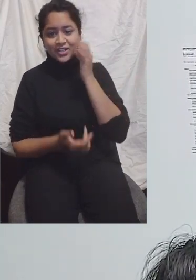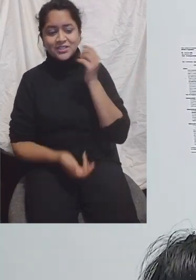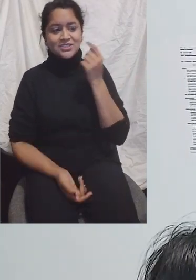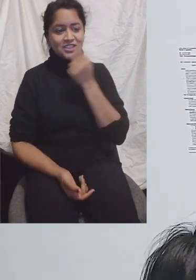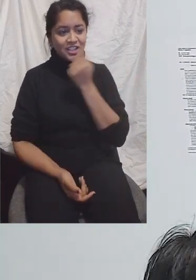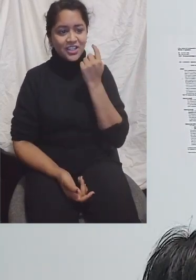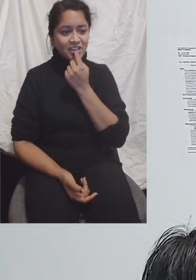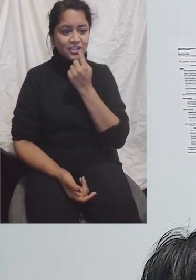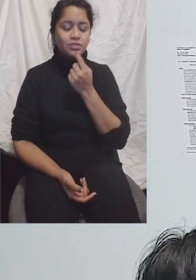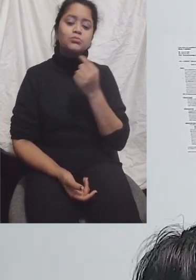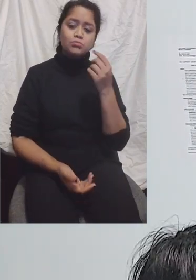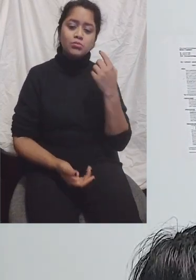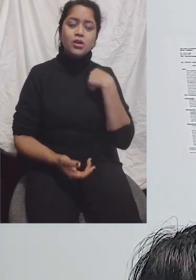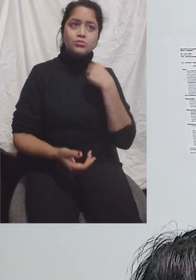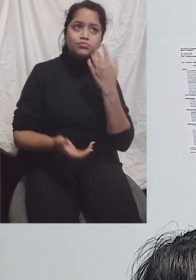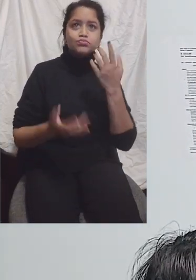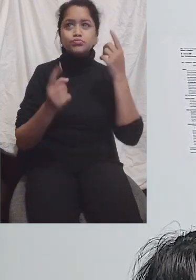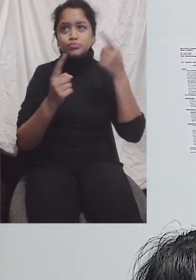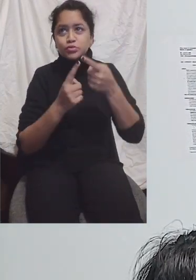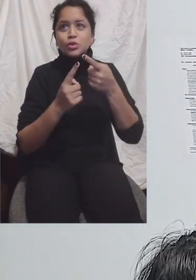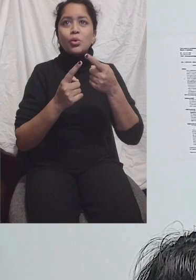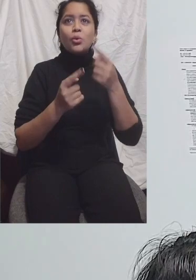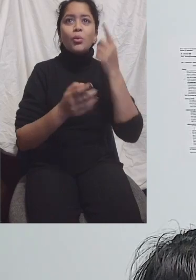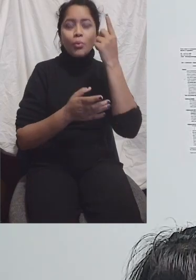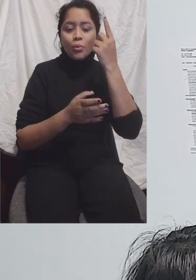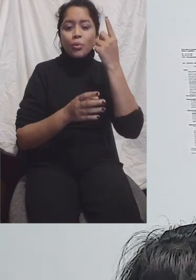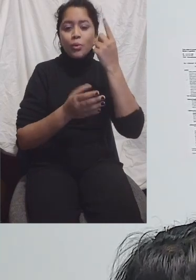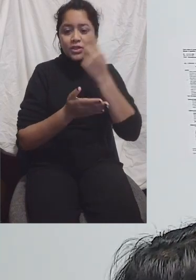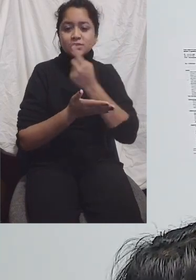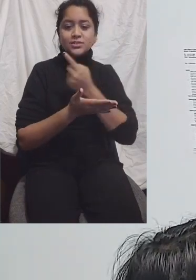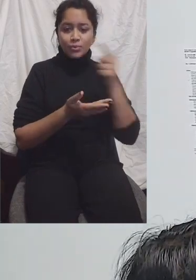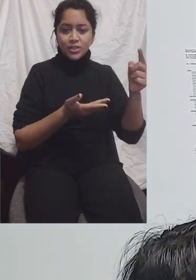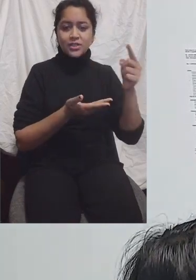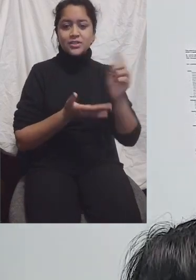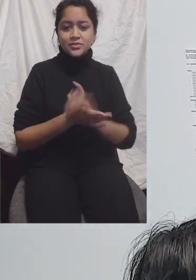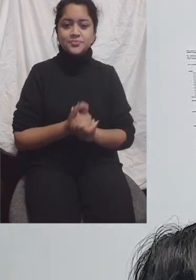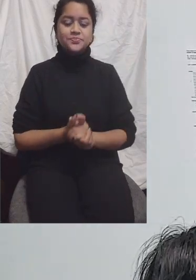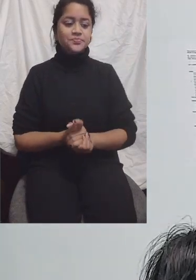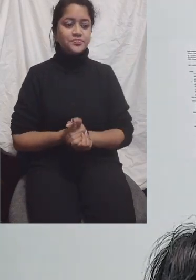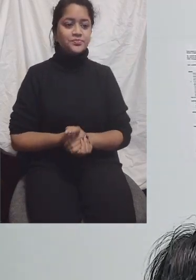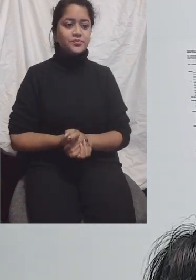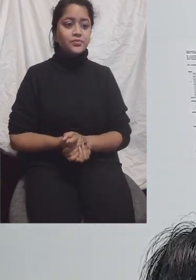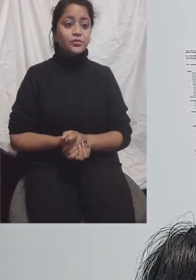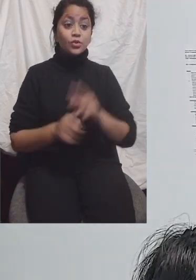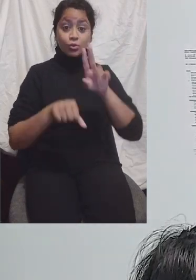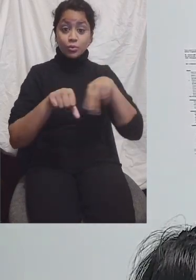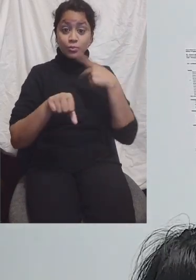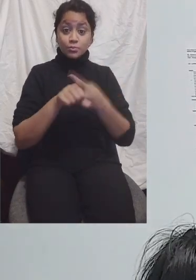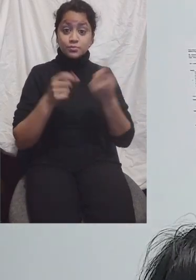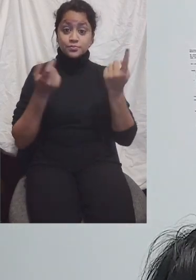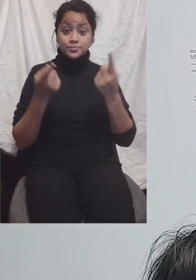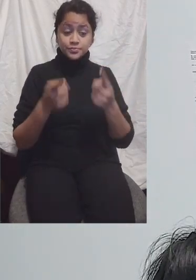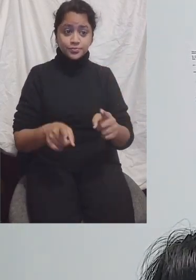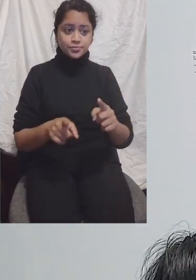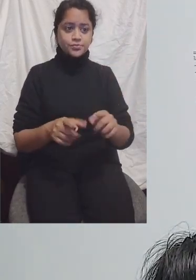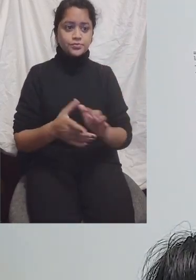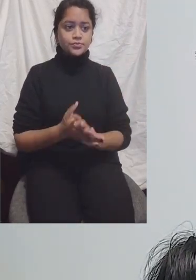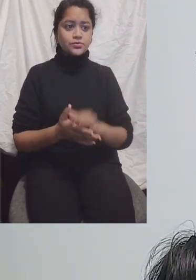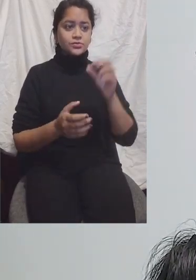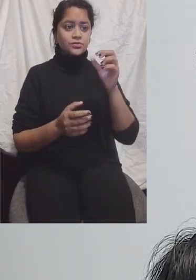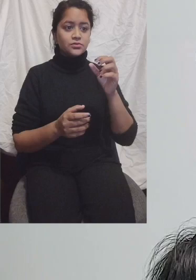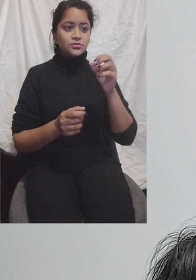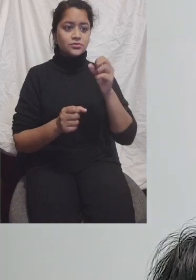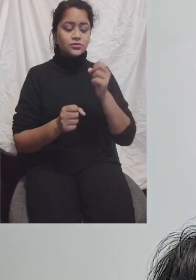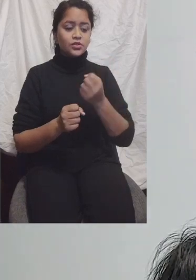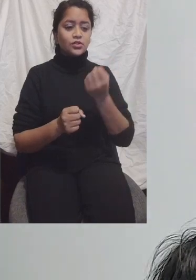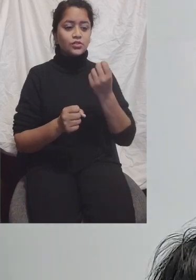unrealistic, to try to clean a dog or a cat's teeth. So at least once a week is usually what we aim for.